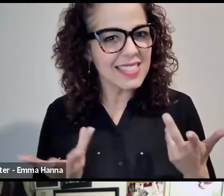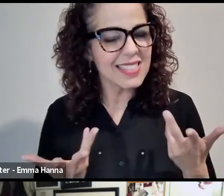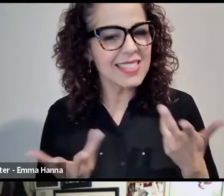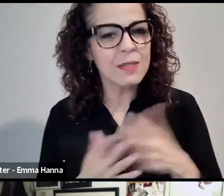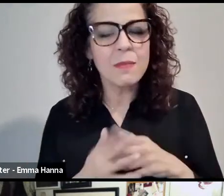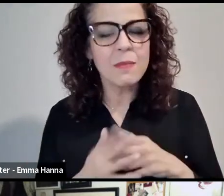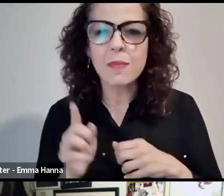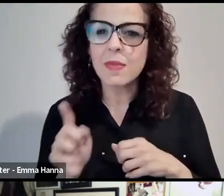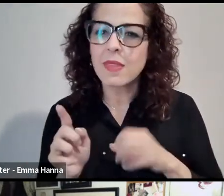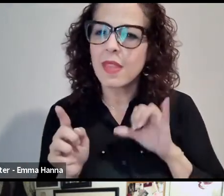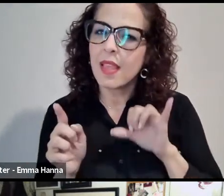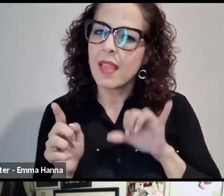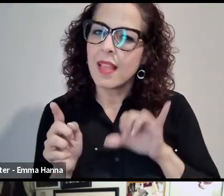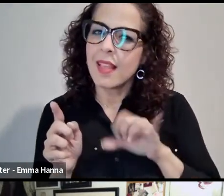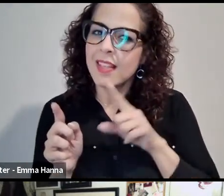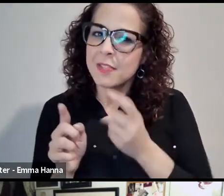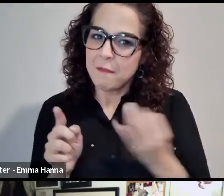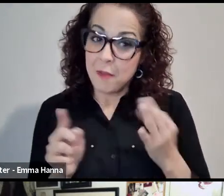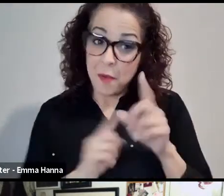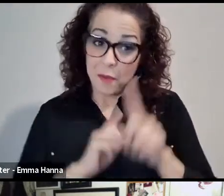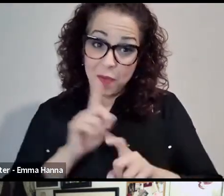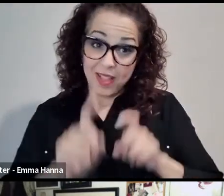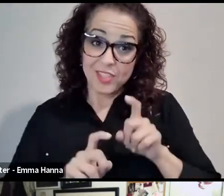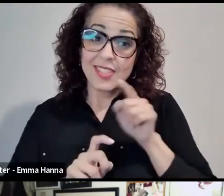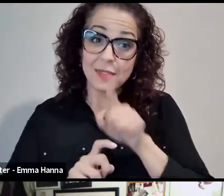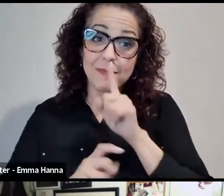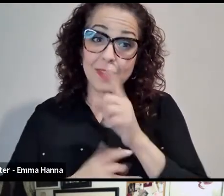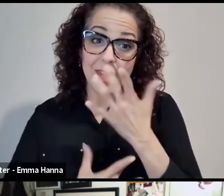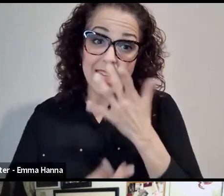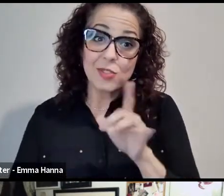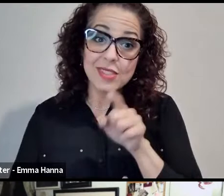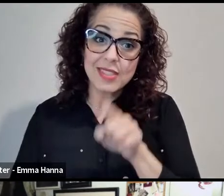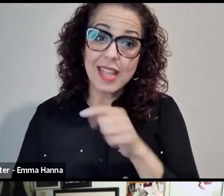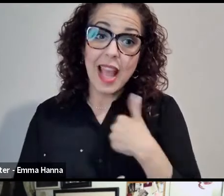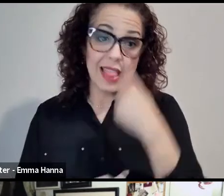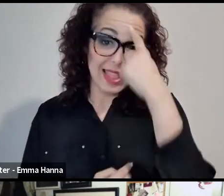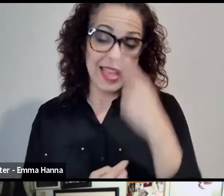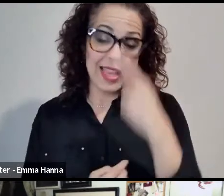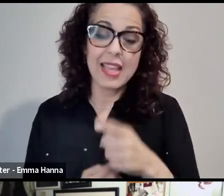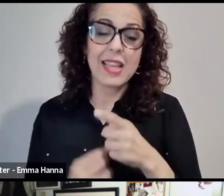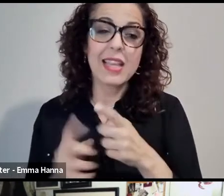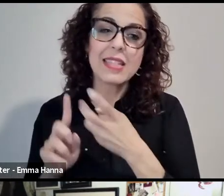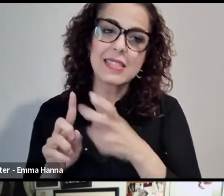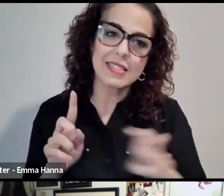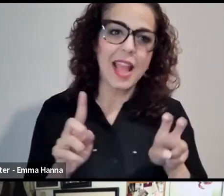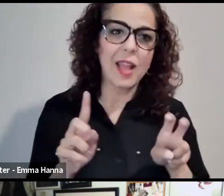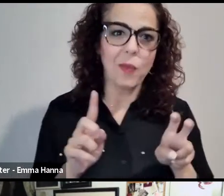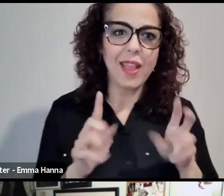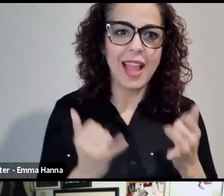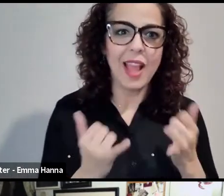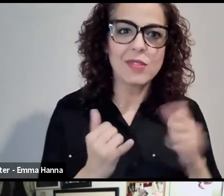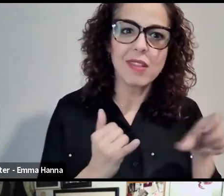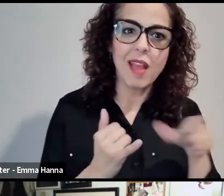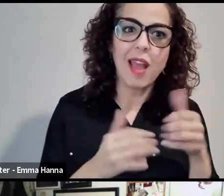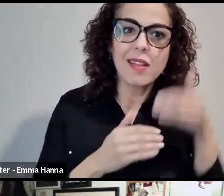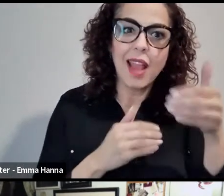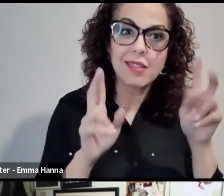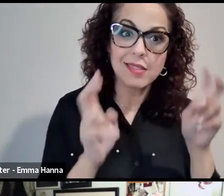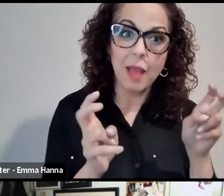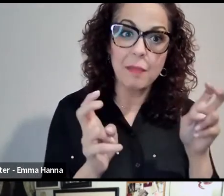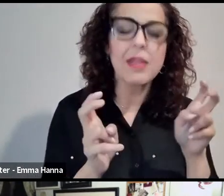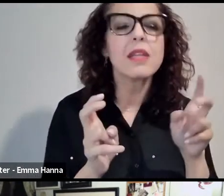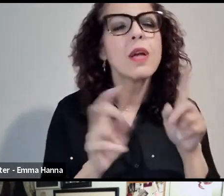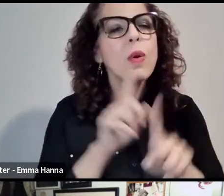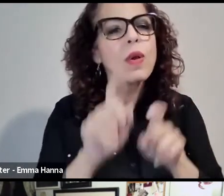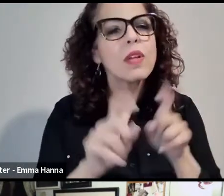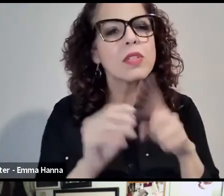Yeah, there's a couple of questions in that. This is a really interesting, I think, segue, because there's a couple of questions about museums, about where